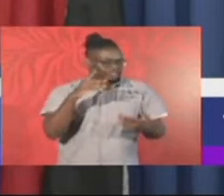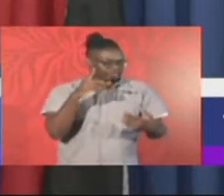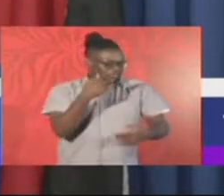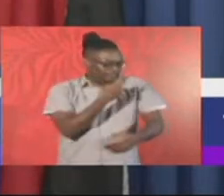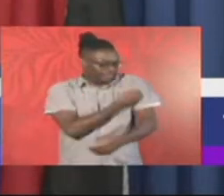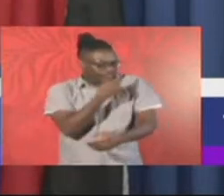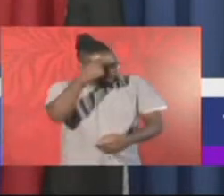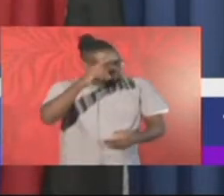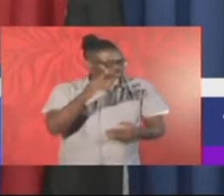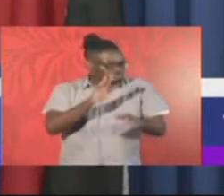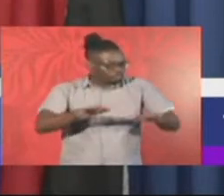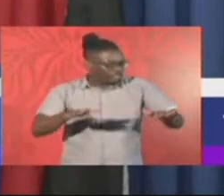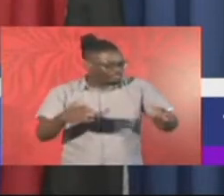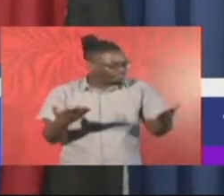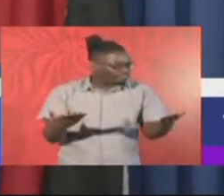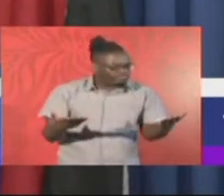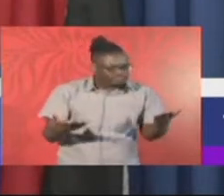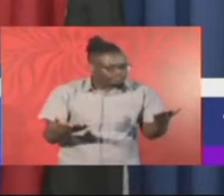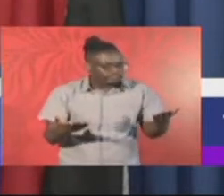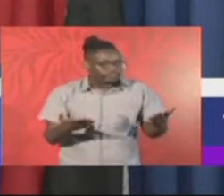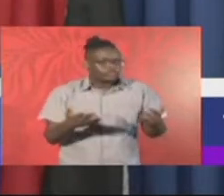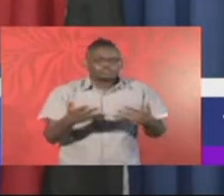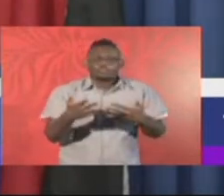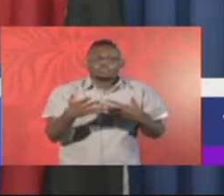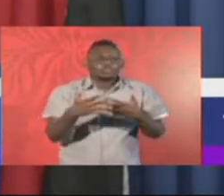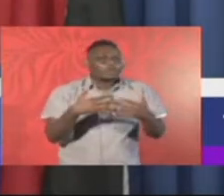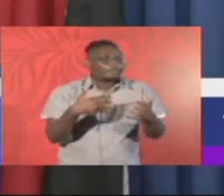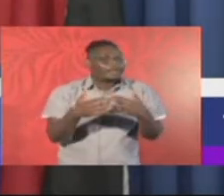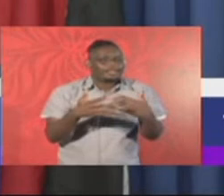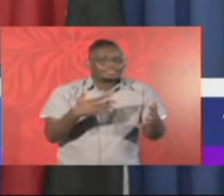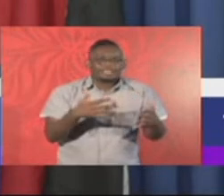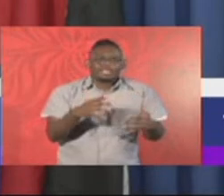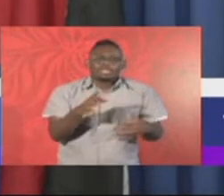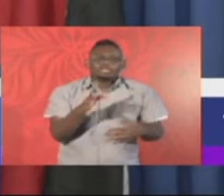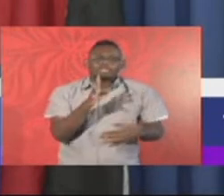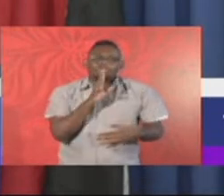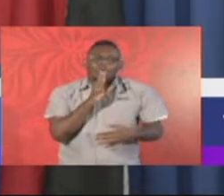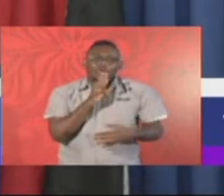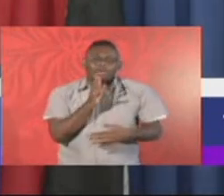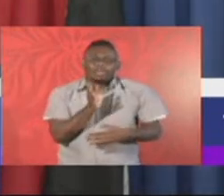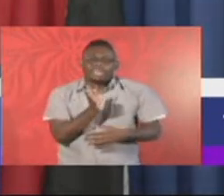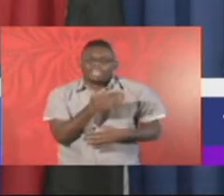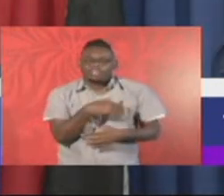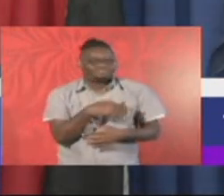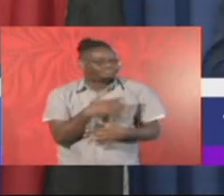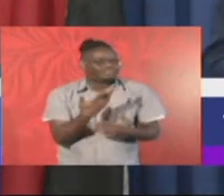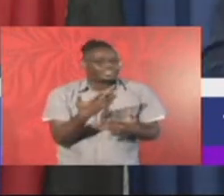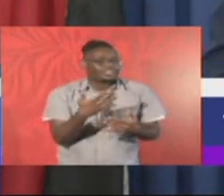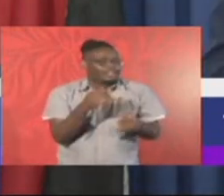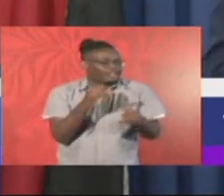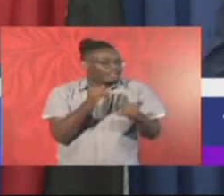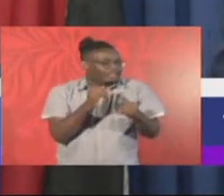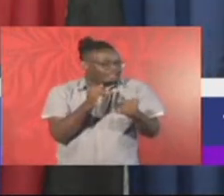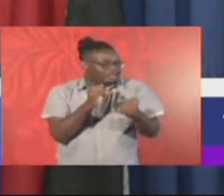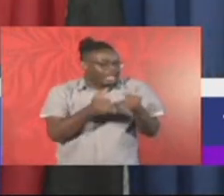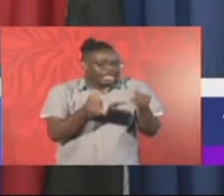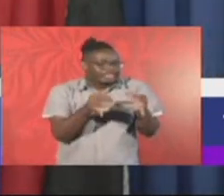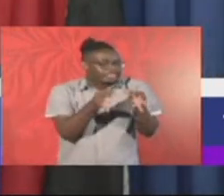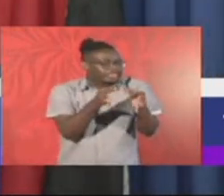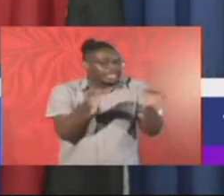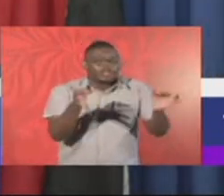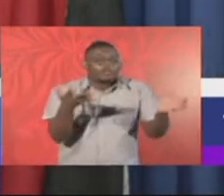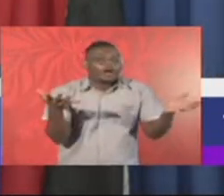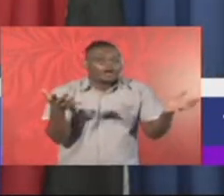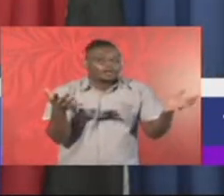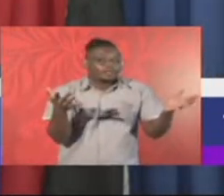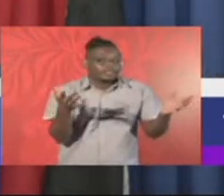Whatever that conversation is, the final sentence in it is that 75% of the